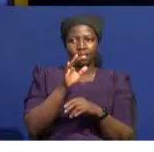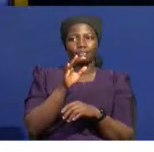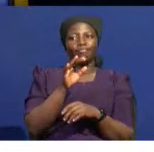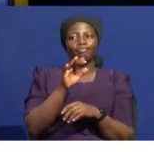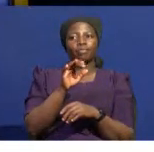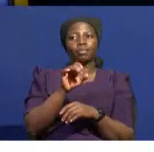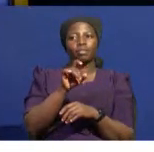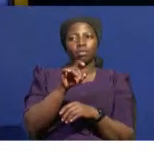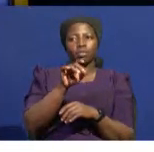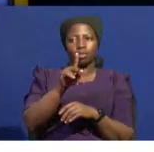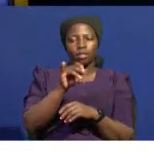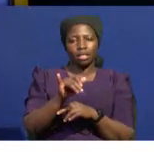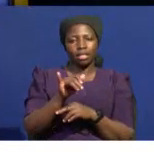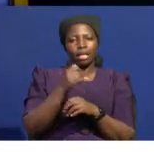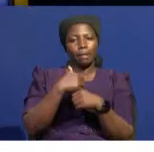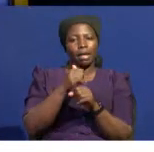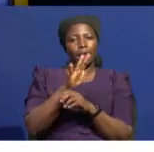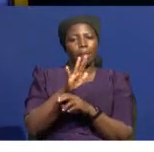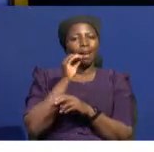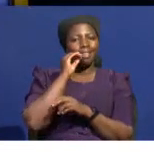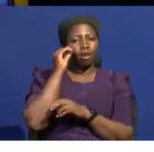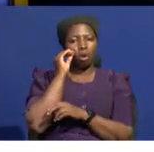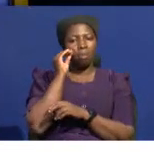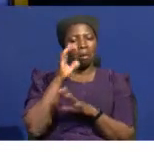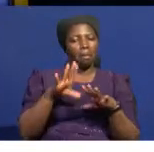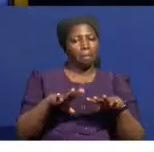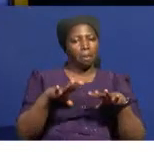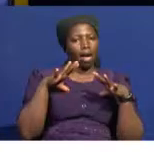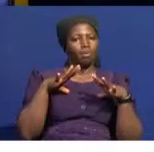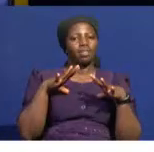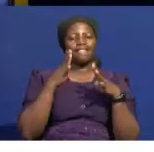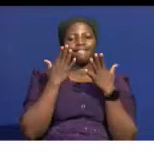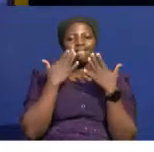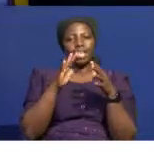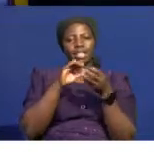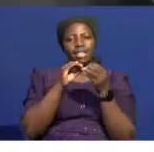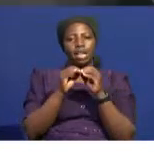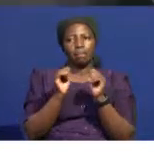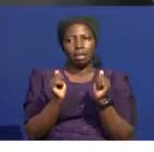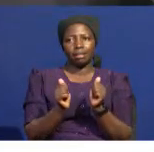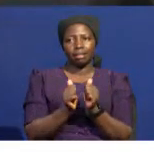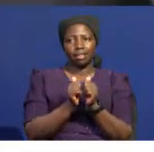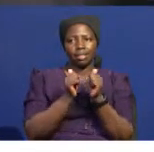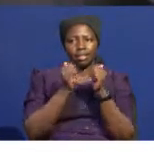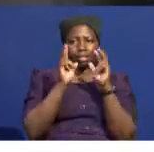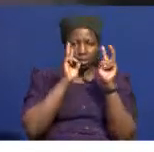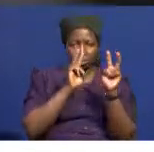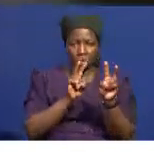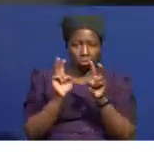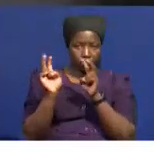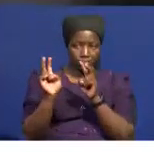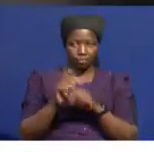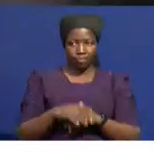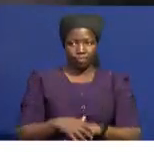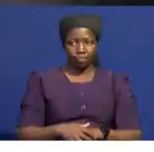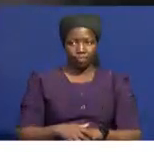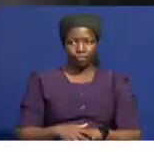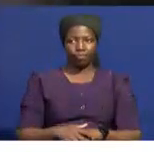his home crowd, finishing the day in 10th position. Let's take a look. Once again,